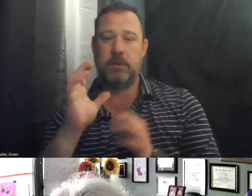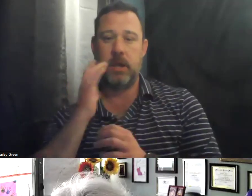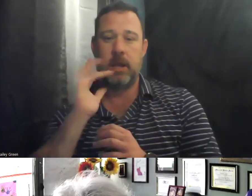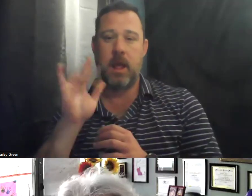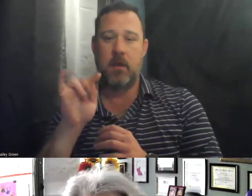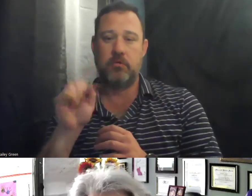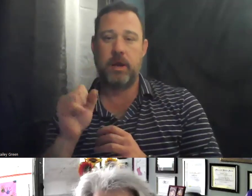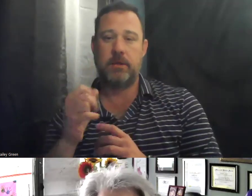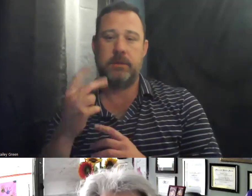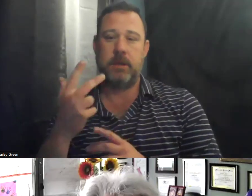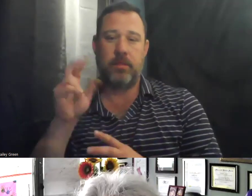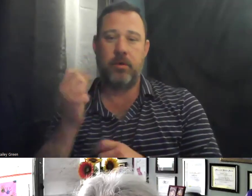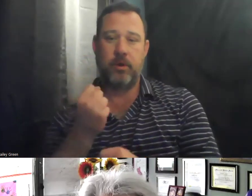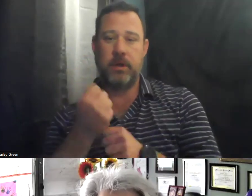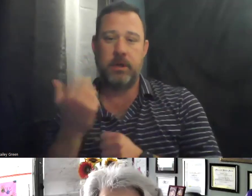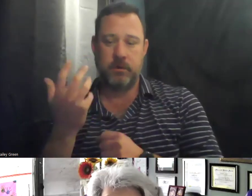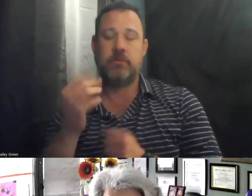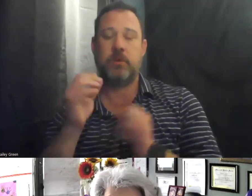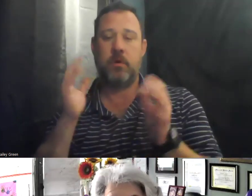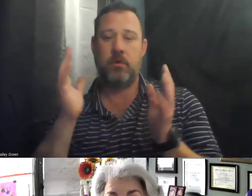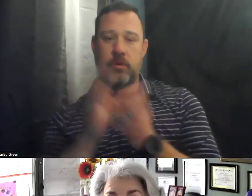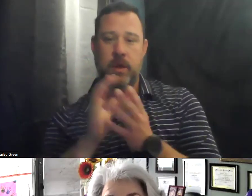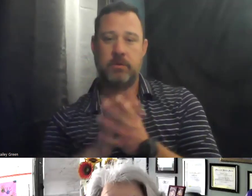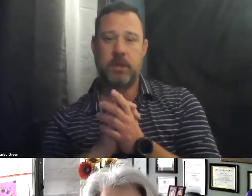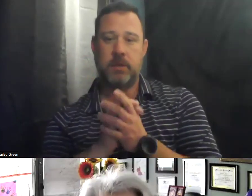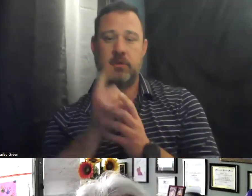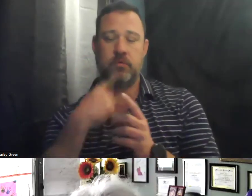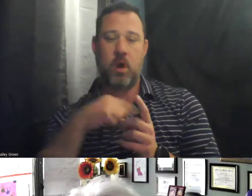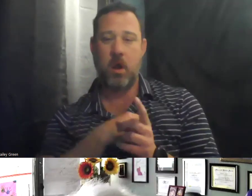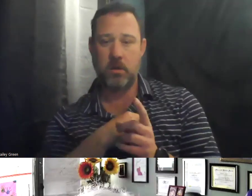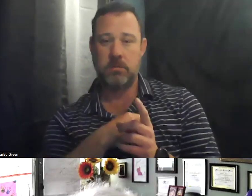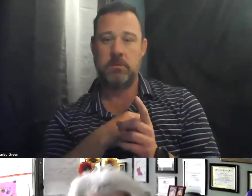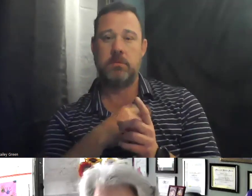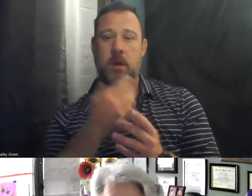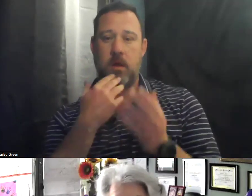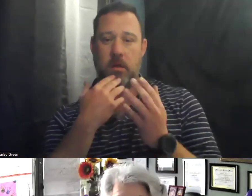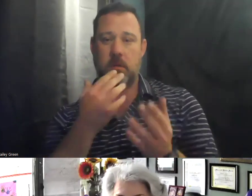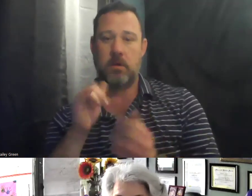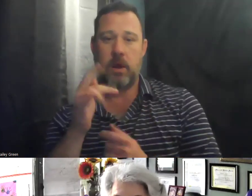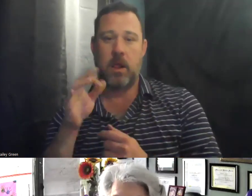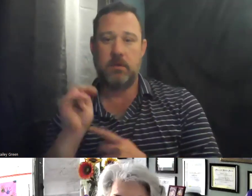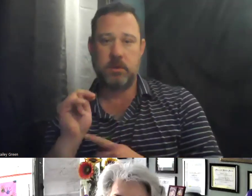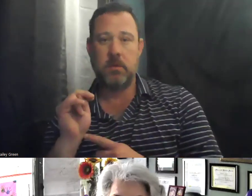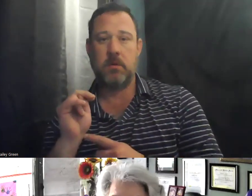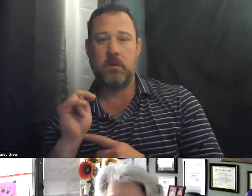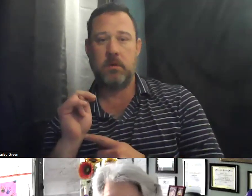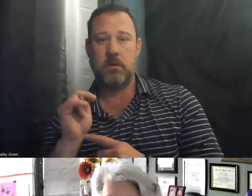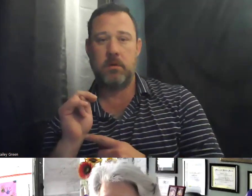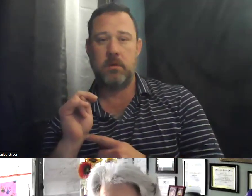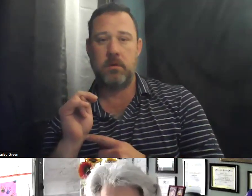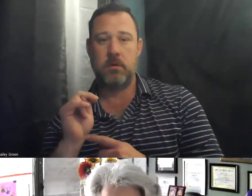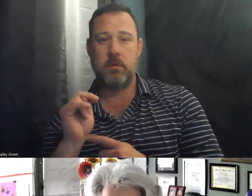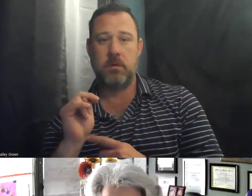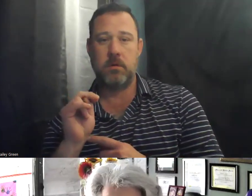in 3 decades. So congratulations to us. And thank you to Allison.